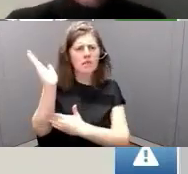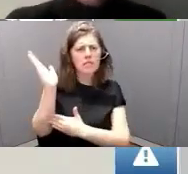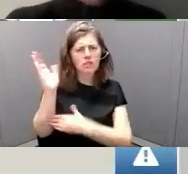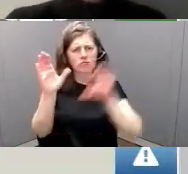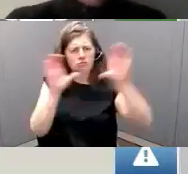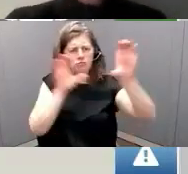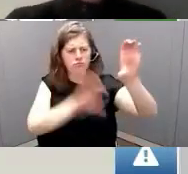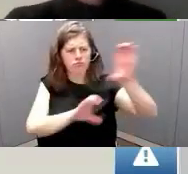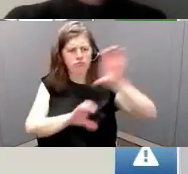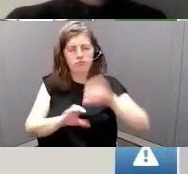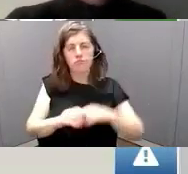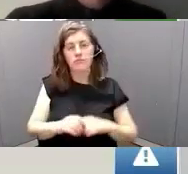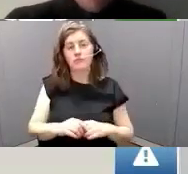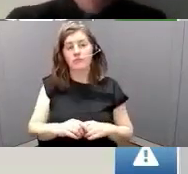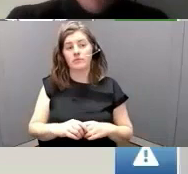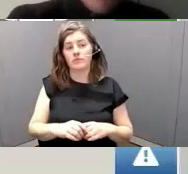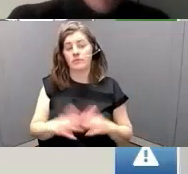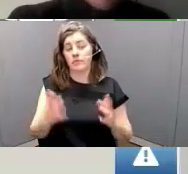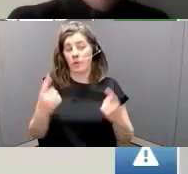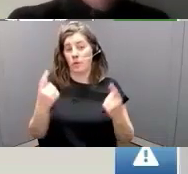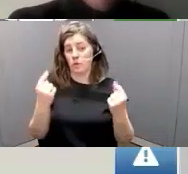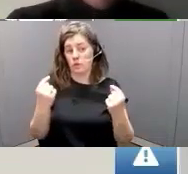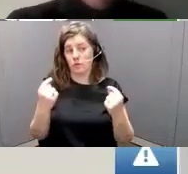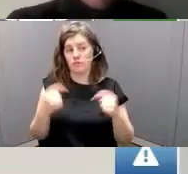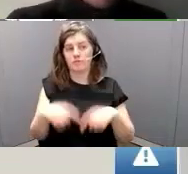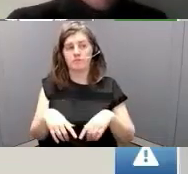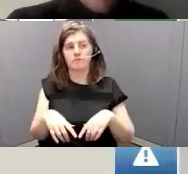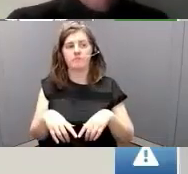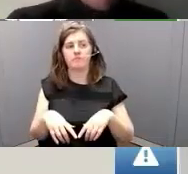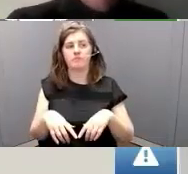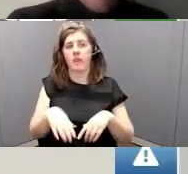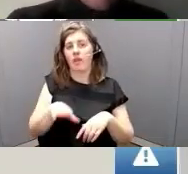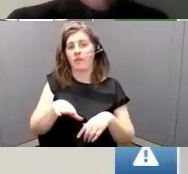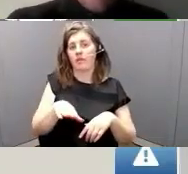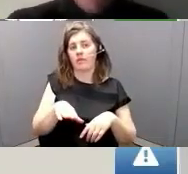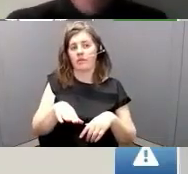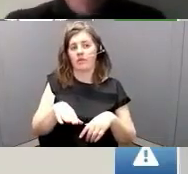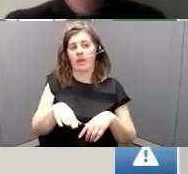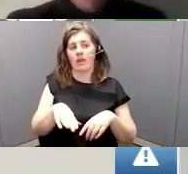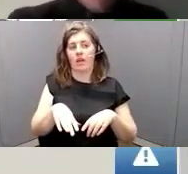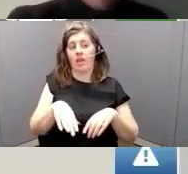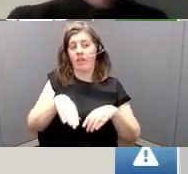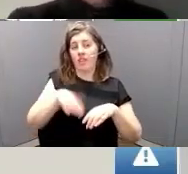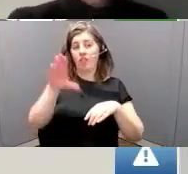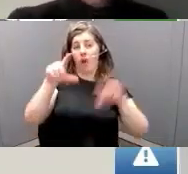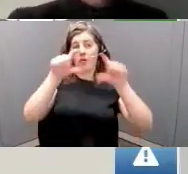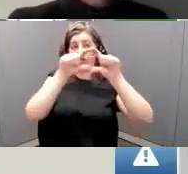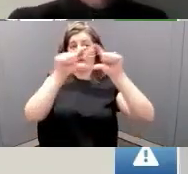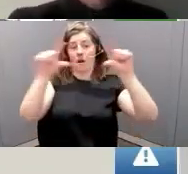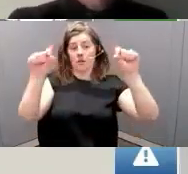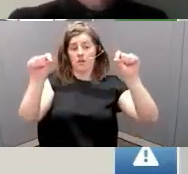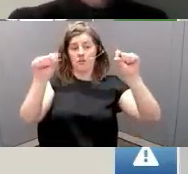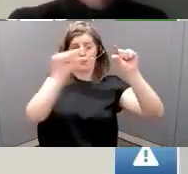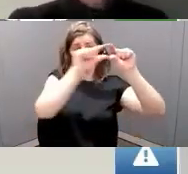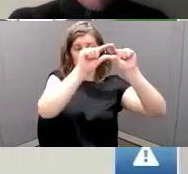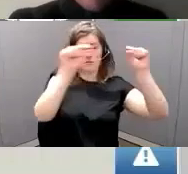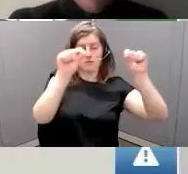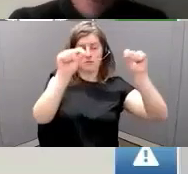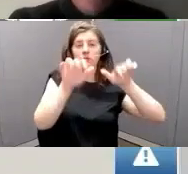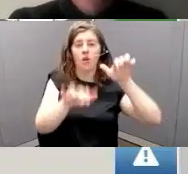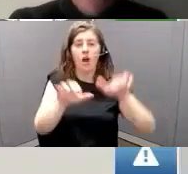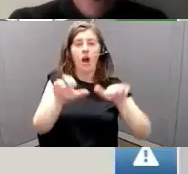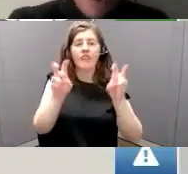should say. So let's do this. Let's go and click the top of the content boxes here to fill in the content